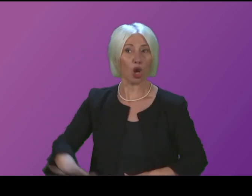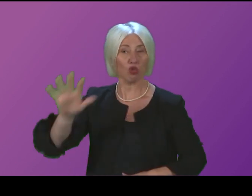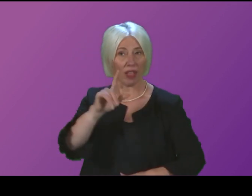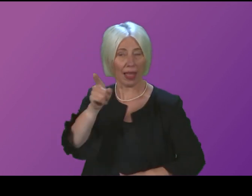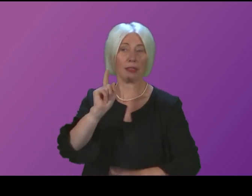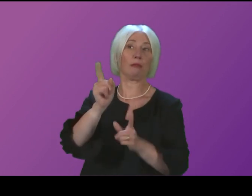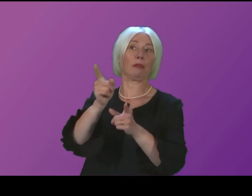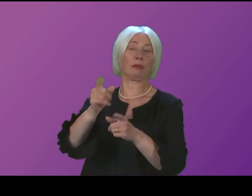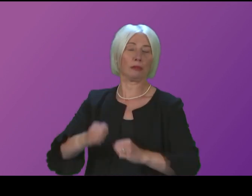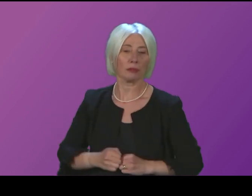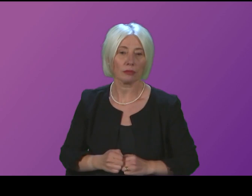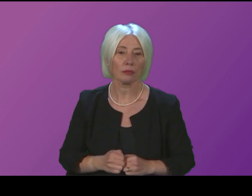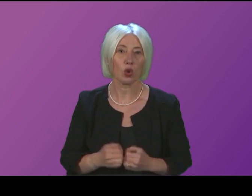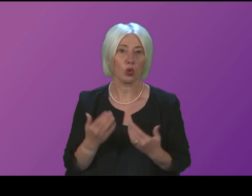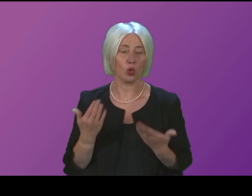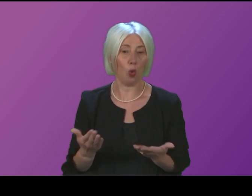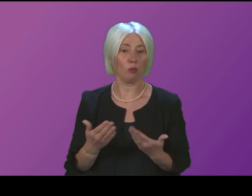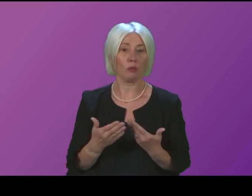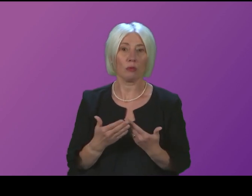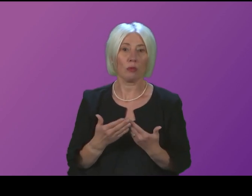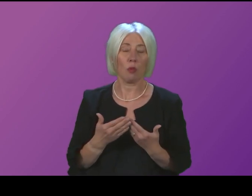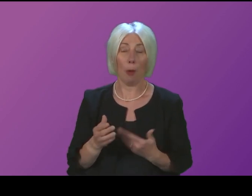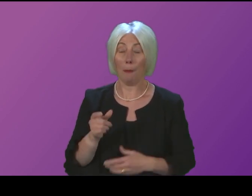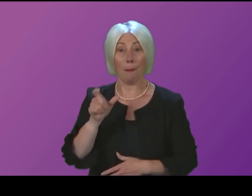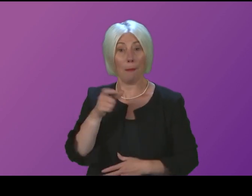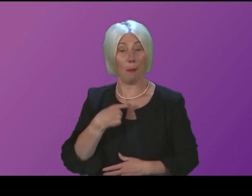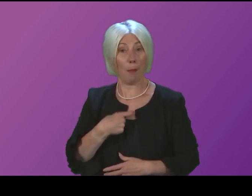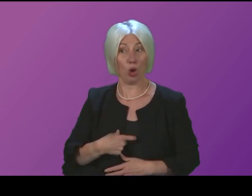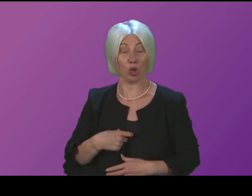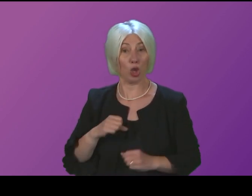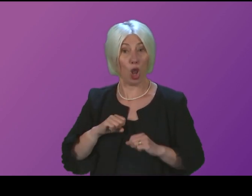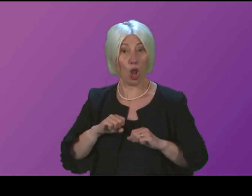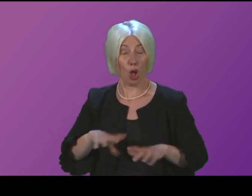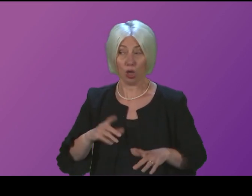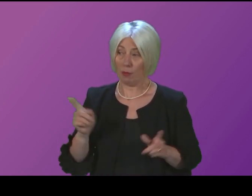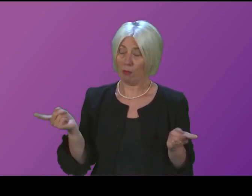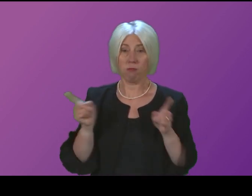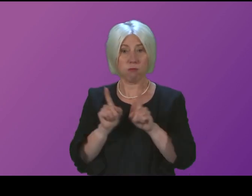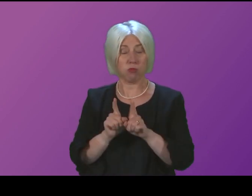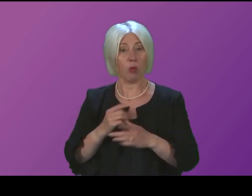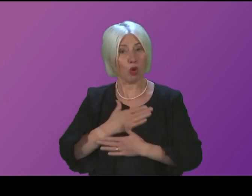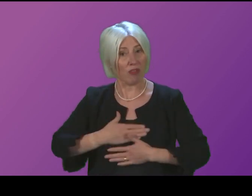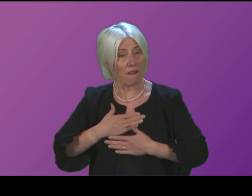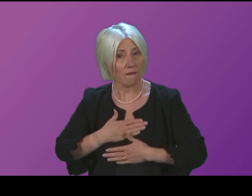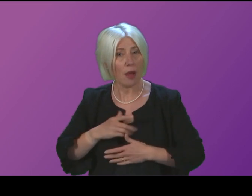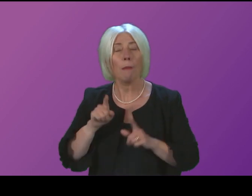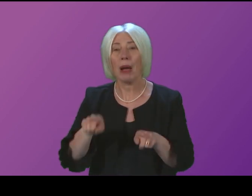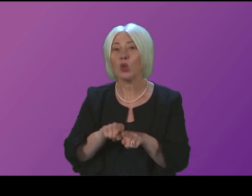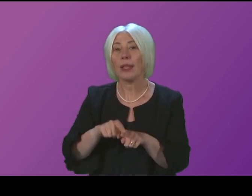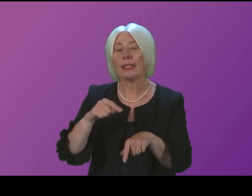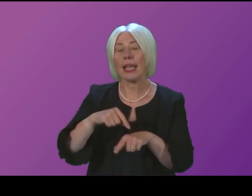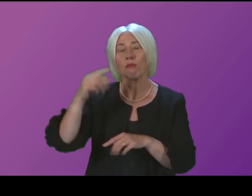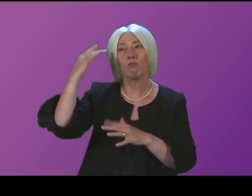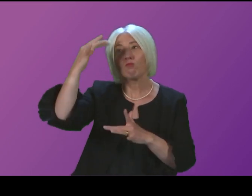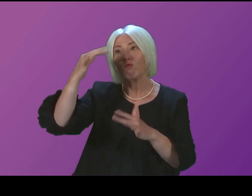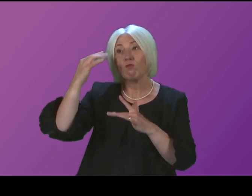this is a moment more than one of personal loss for those we stand with in their grief. It's also a time to reflect on the change